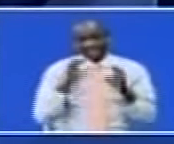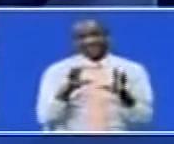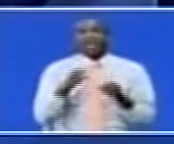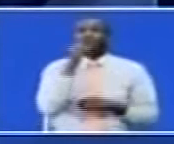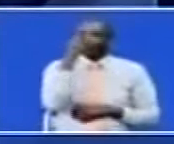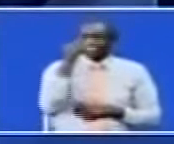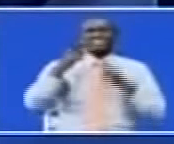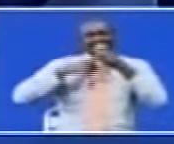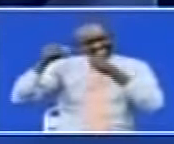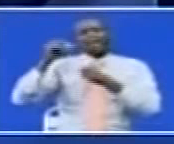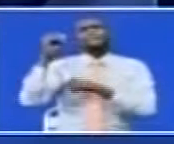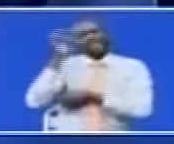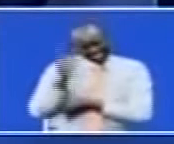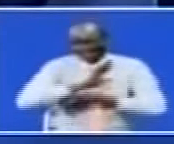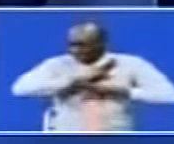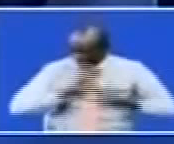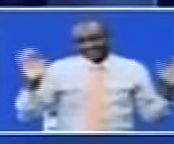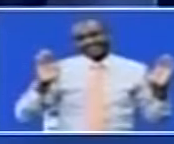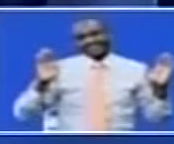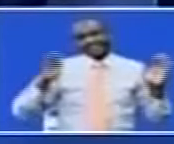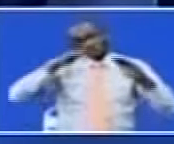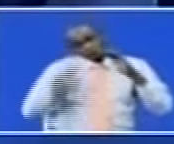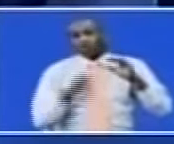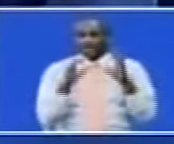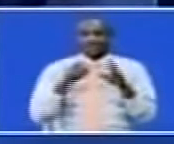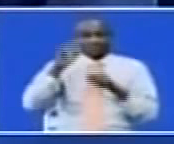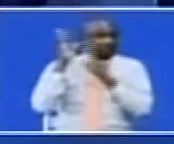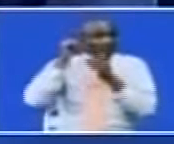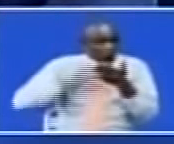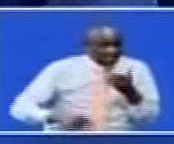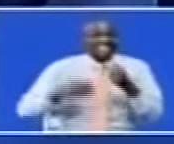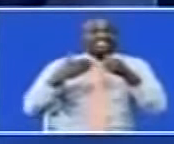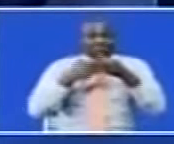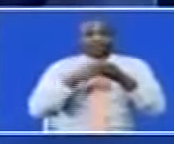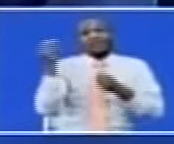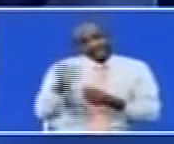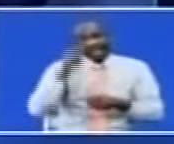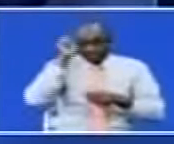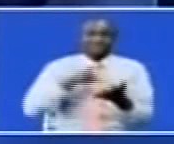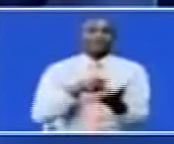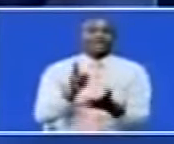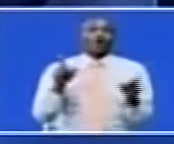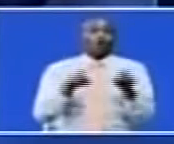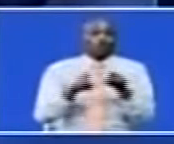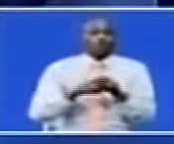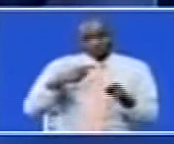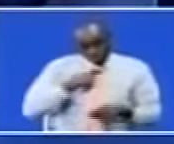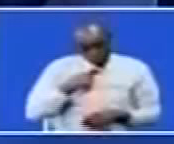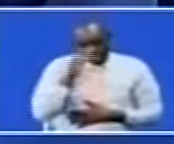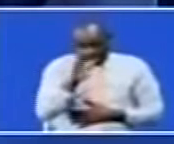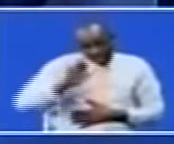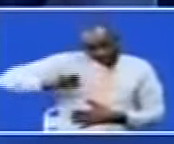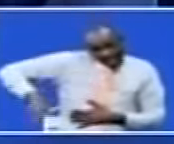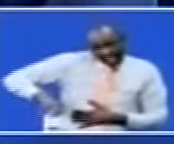of a 50% to 60% pay rise. They also expect payment for their September salaries, as well as the union's dues that